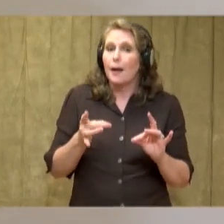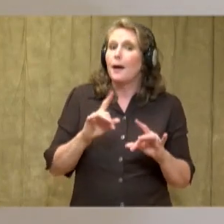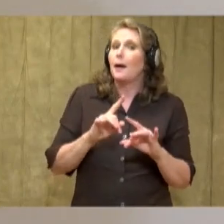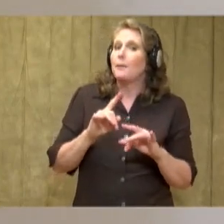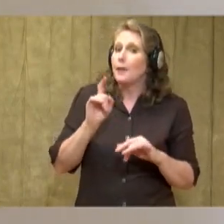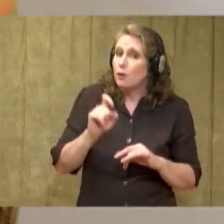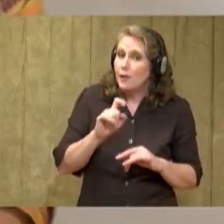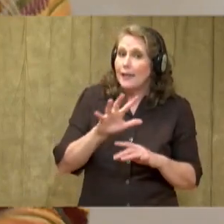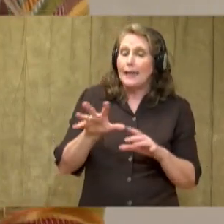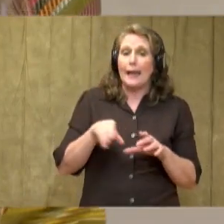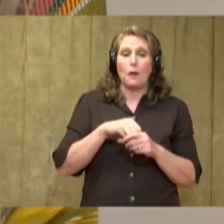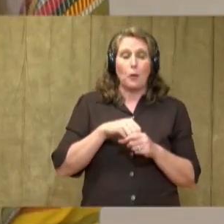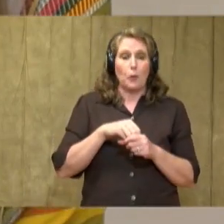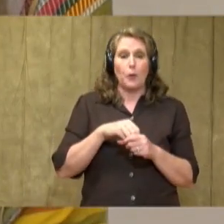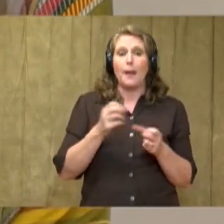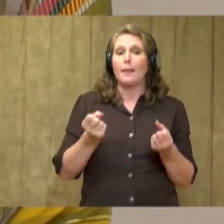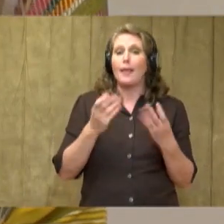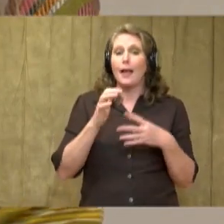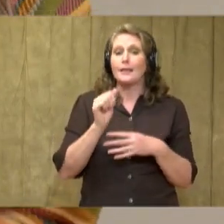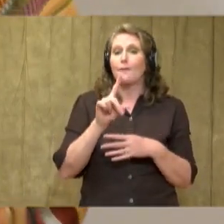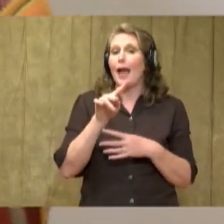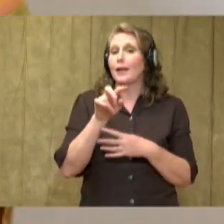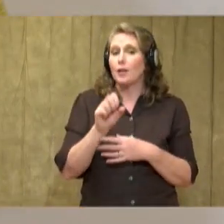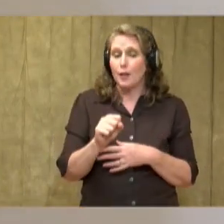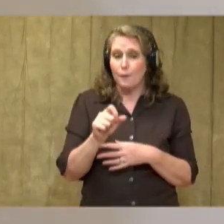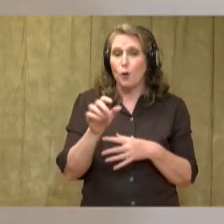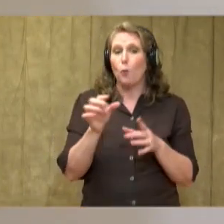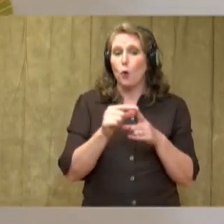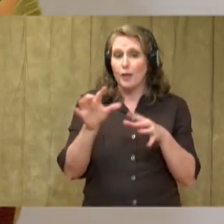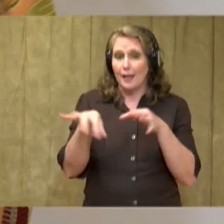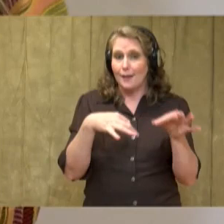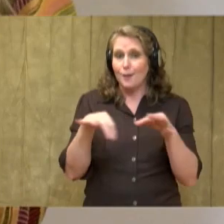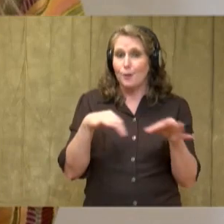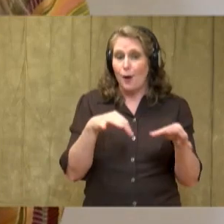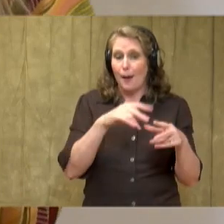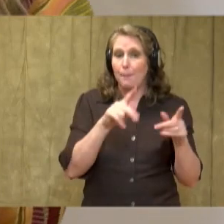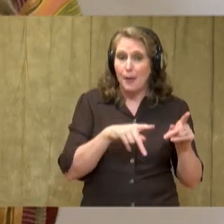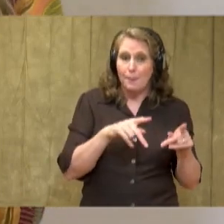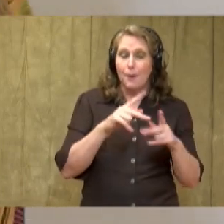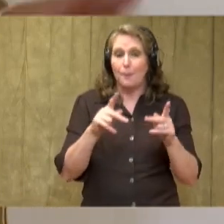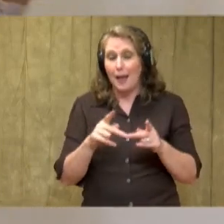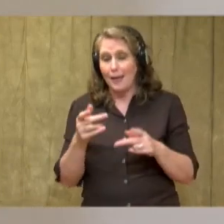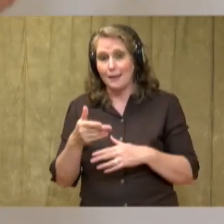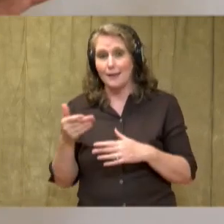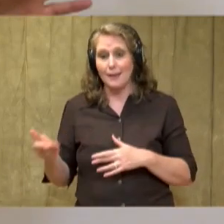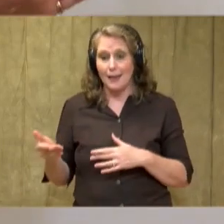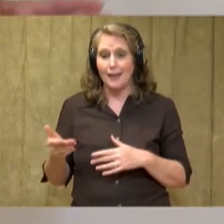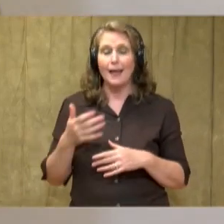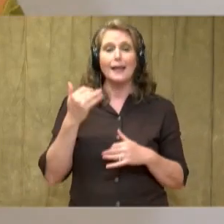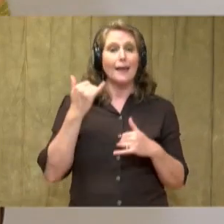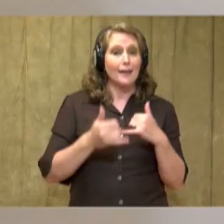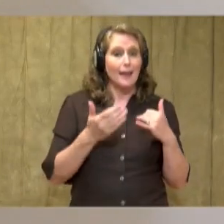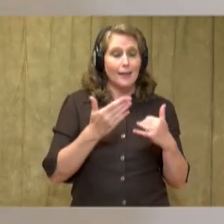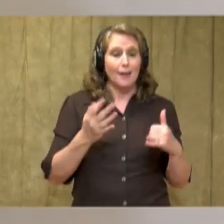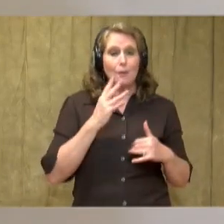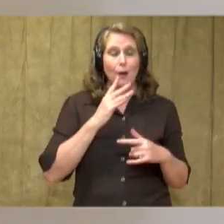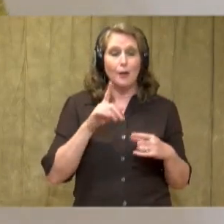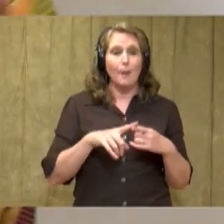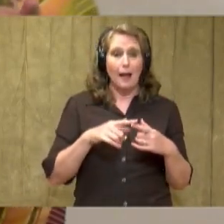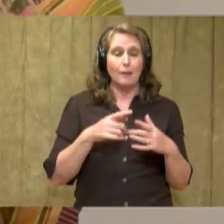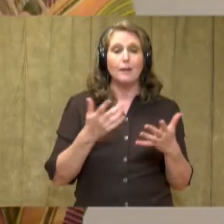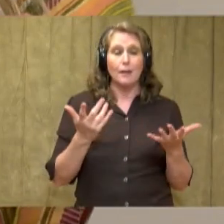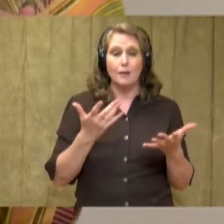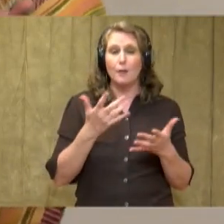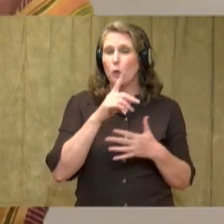sure that you include lots of adjectives. All right, so the last thing we're going to do is we're just going to kind of talk about a couple of comprehension